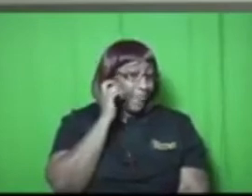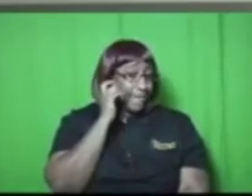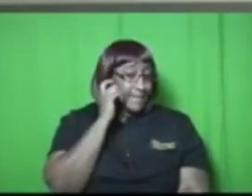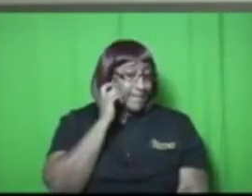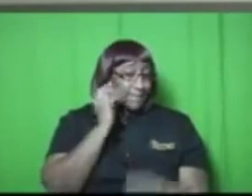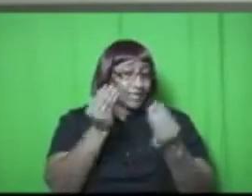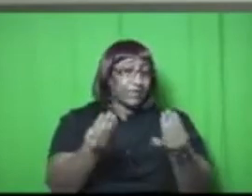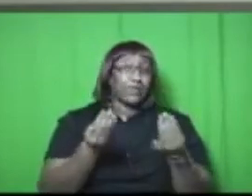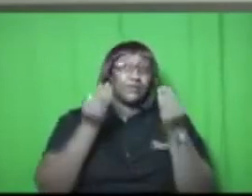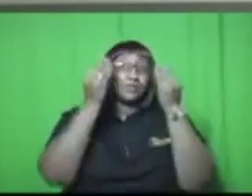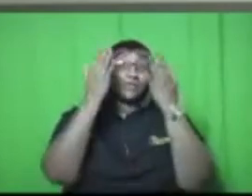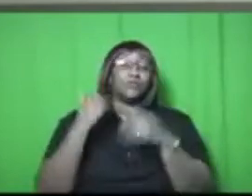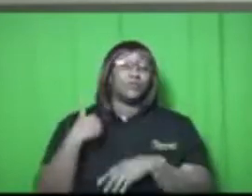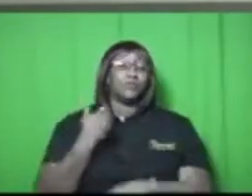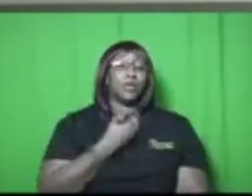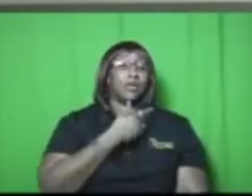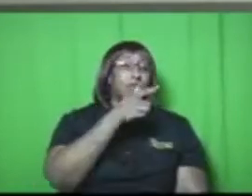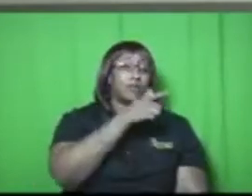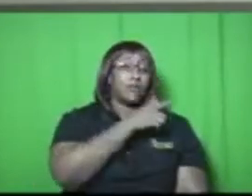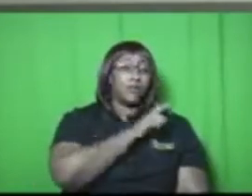Up on the Lord.